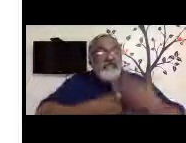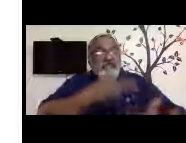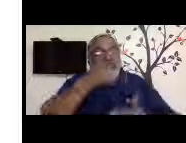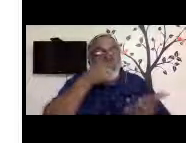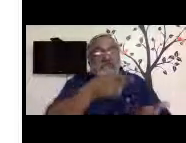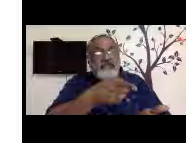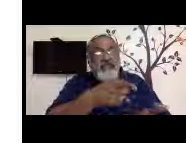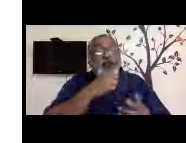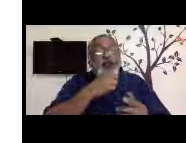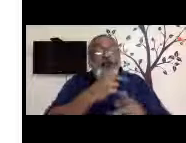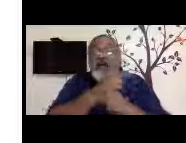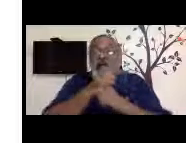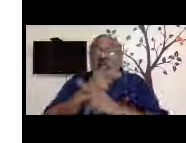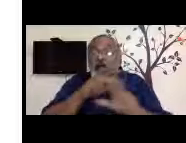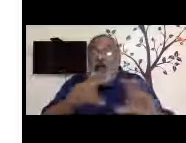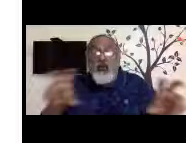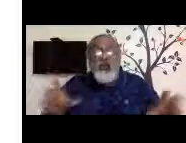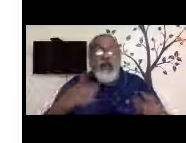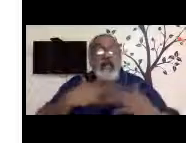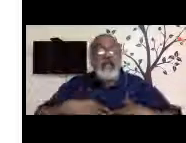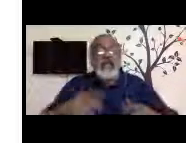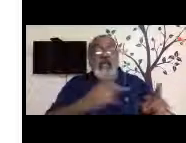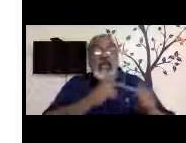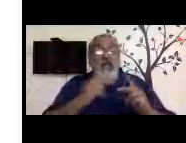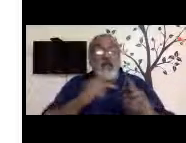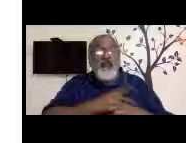all the healthcare professionals on